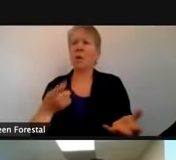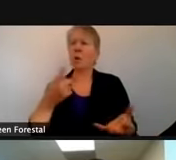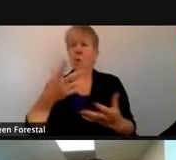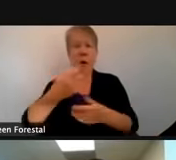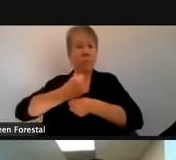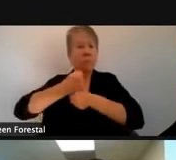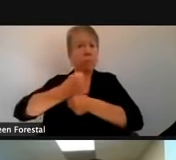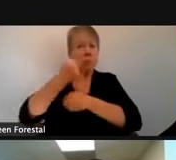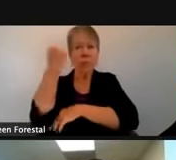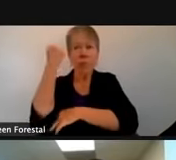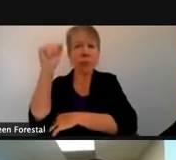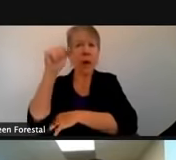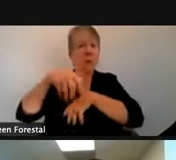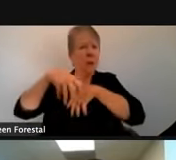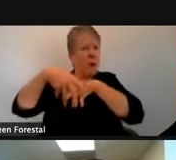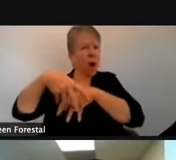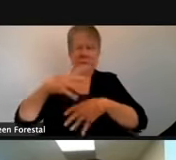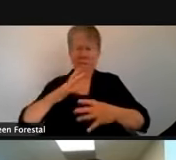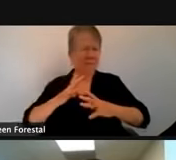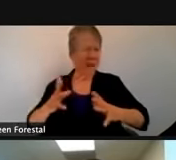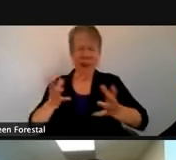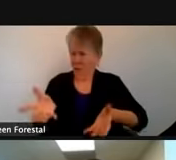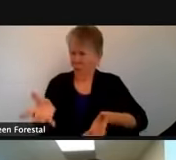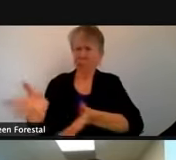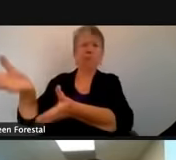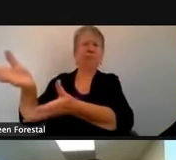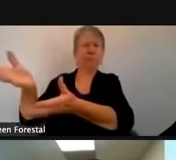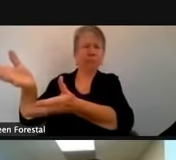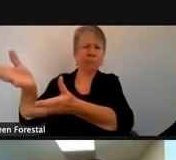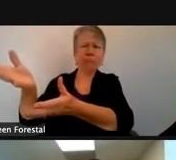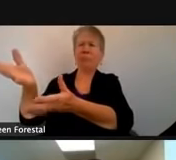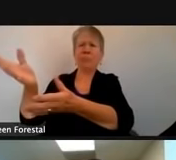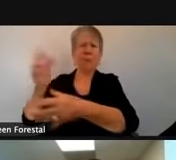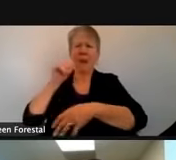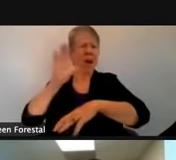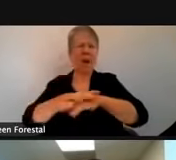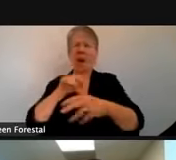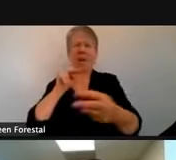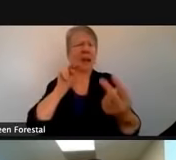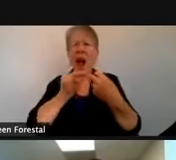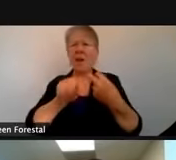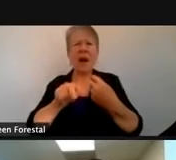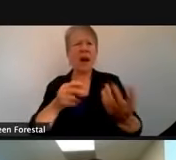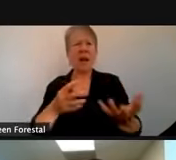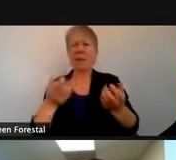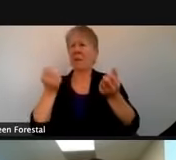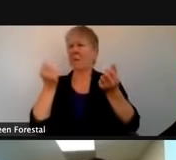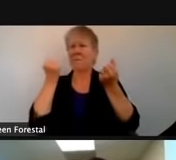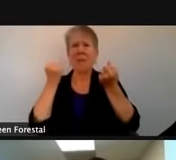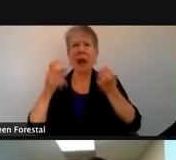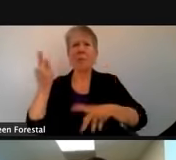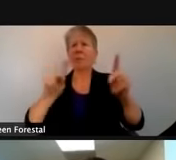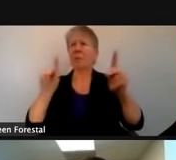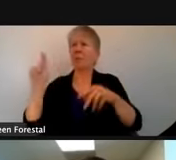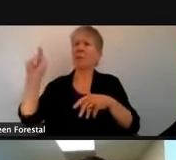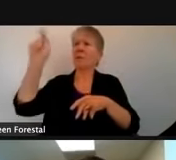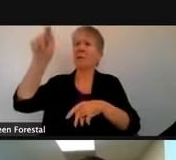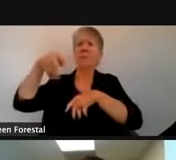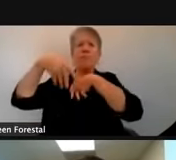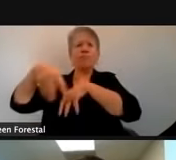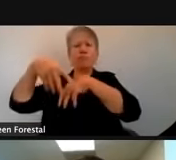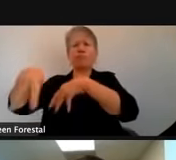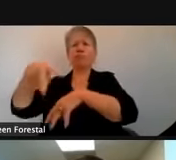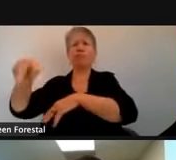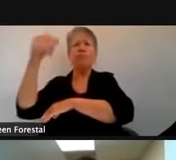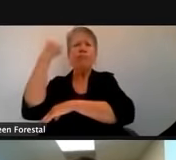had to get our arms around over the past 8 months a lot of protests, Right. Whether it's at the War Memorial or driving